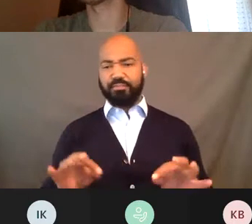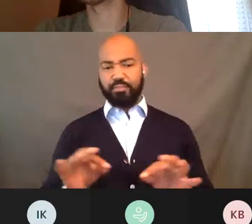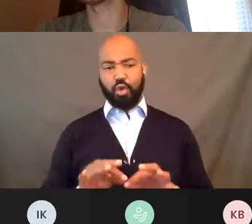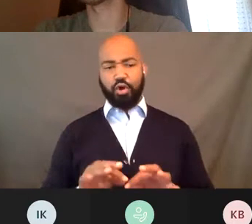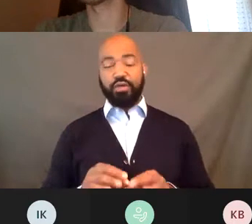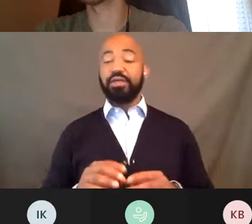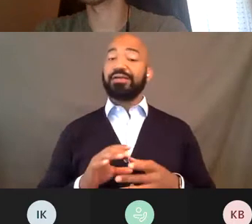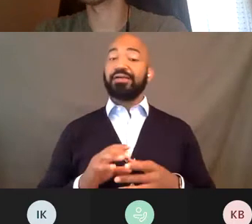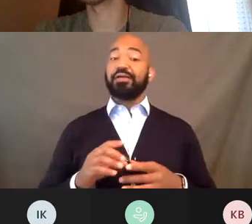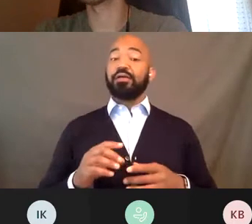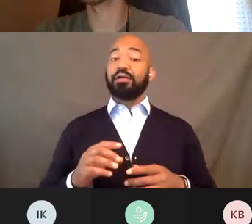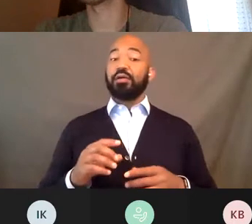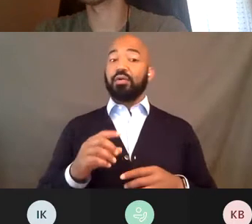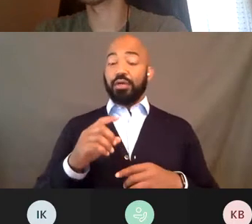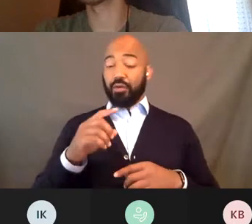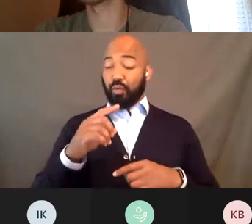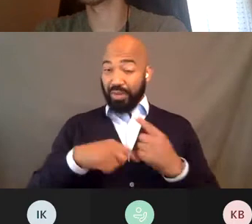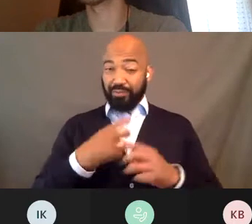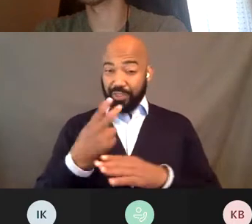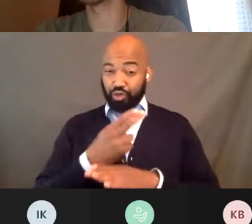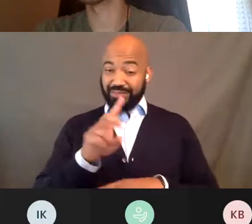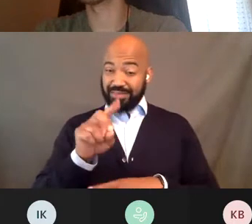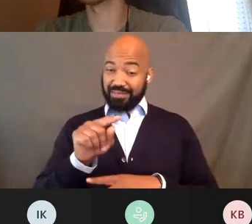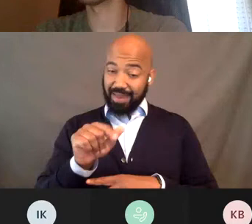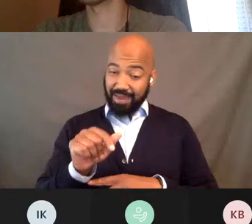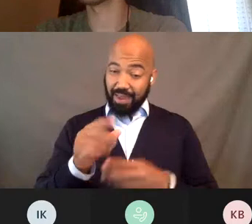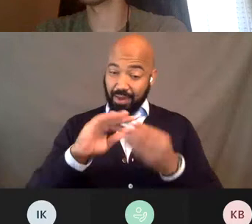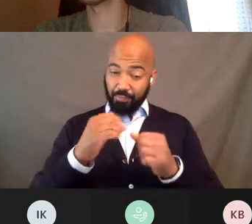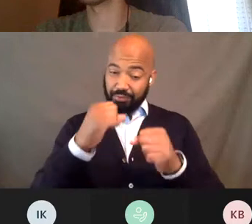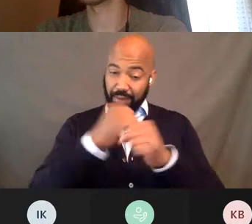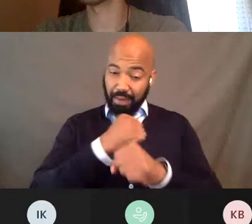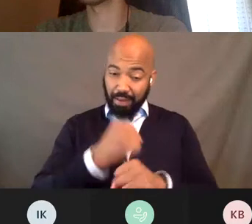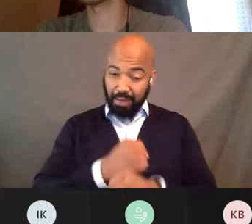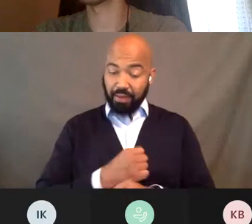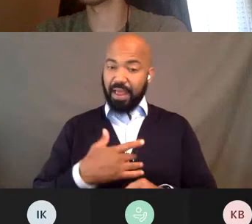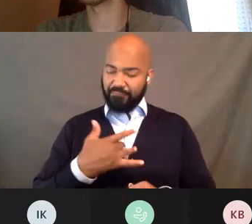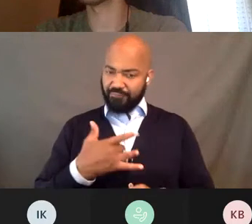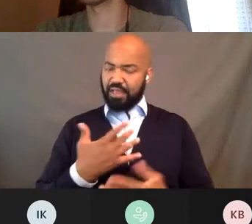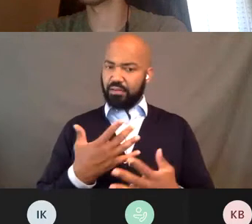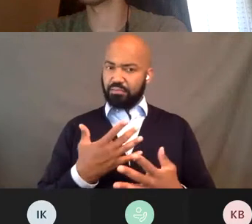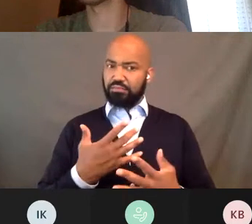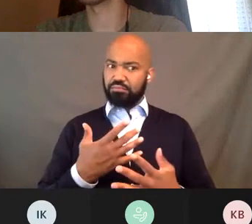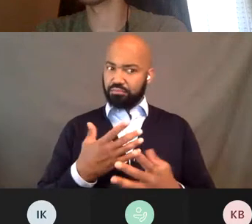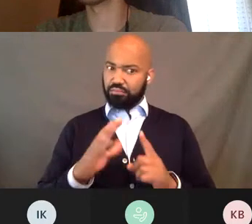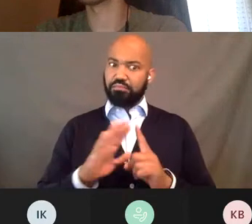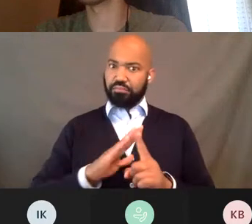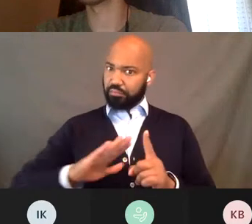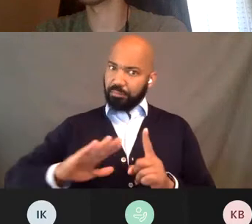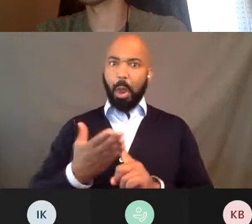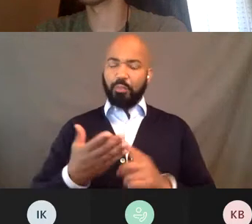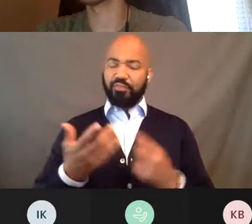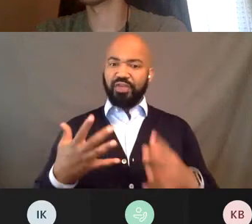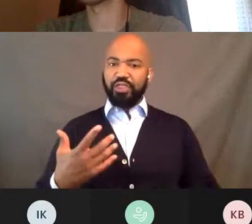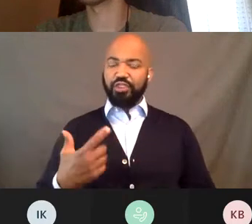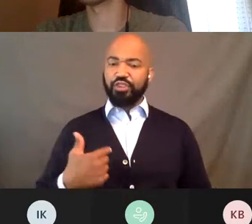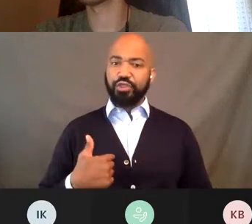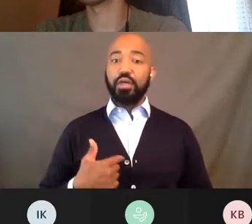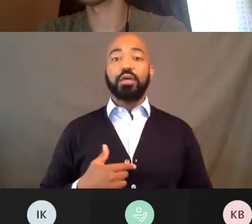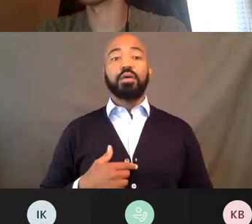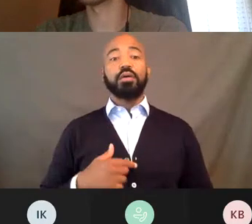look at it from data, I think that can be very convincing. At least I get convinced by that. Looking at the executive summary,